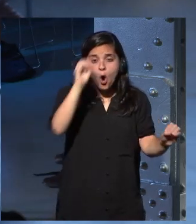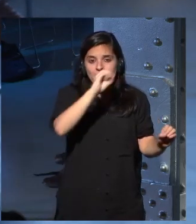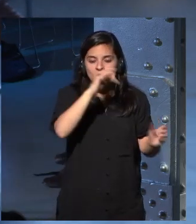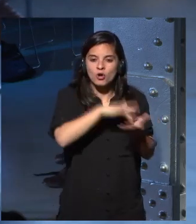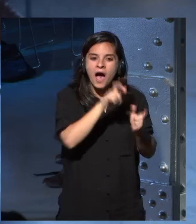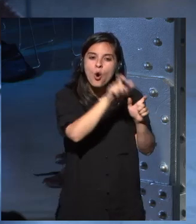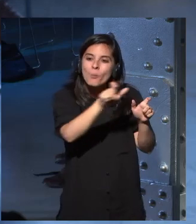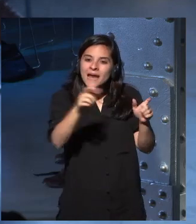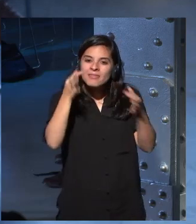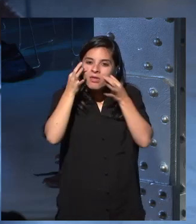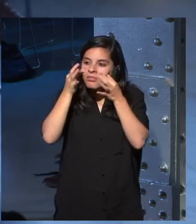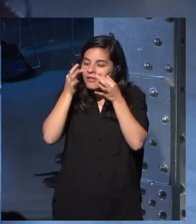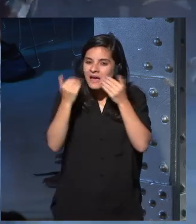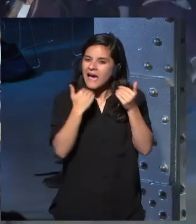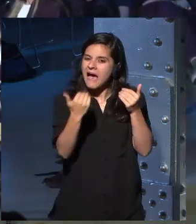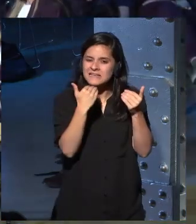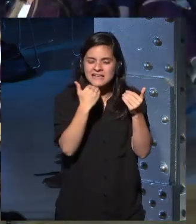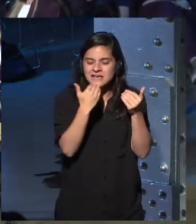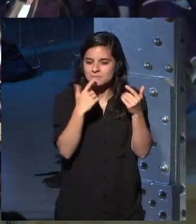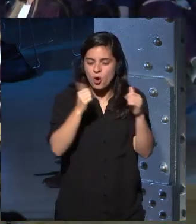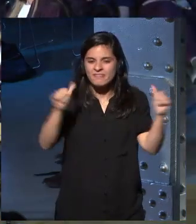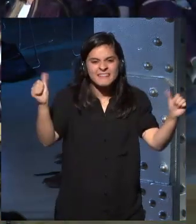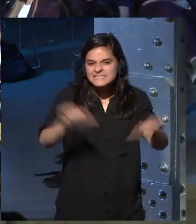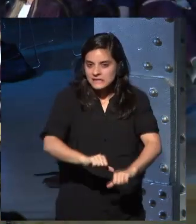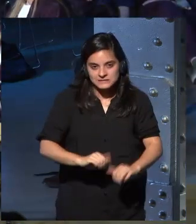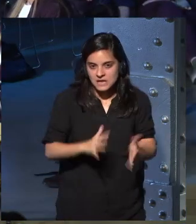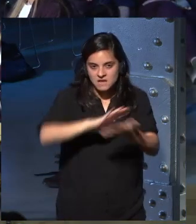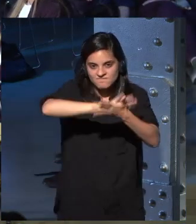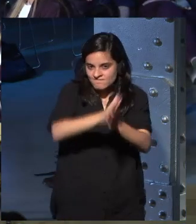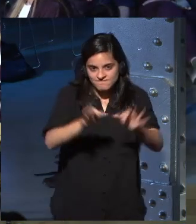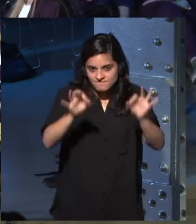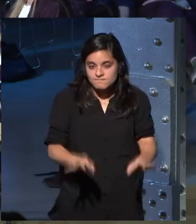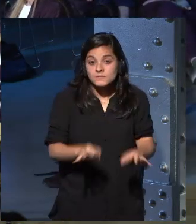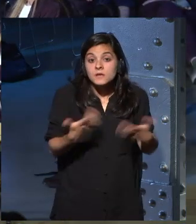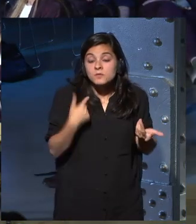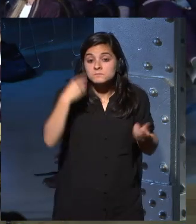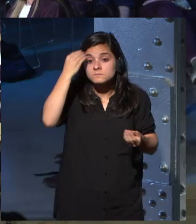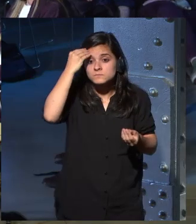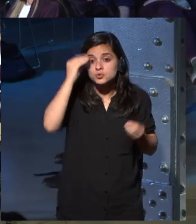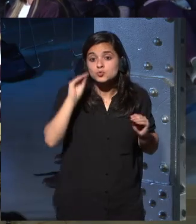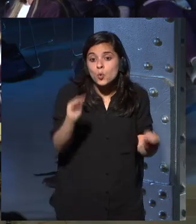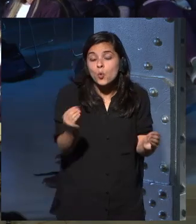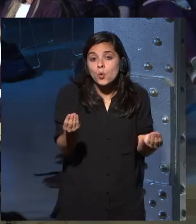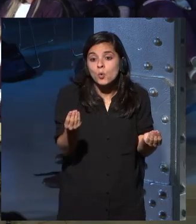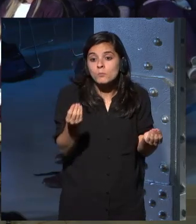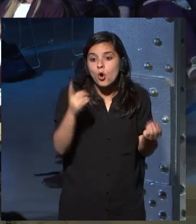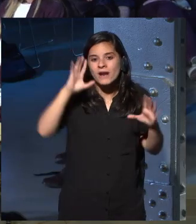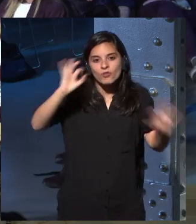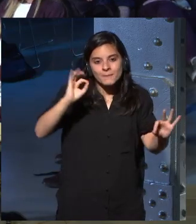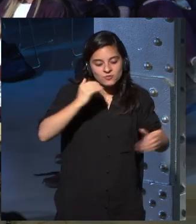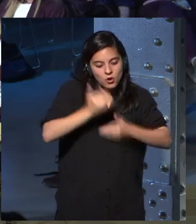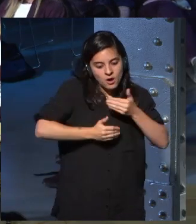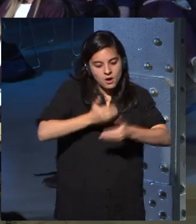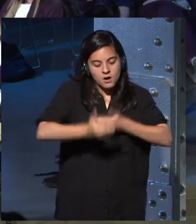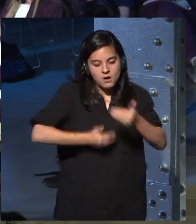To our faculty of reason, she opposes our faculty of sympathy,